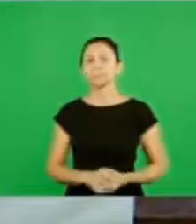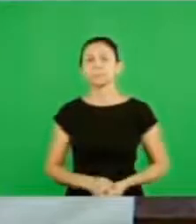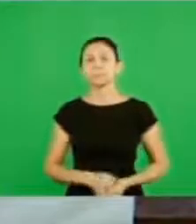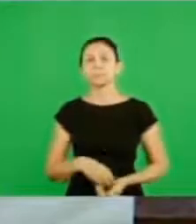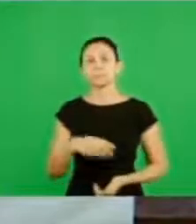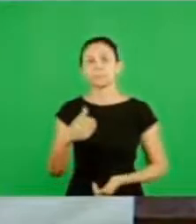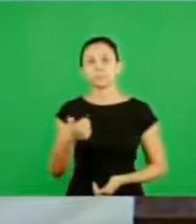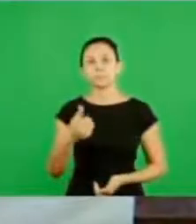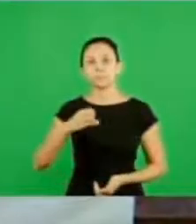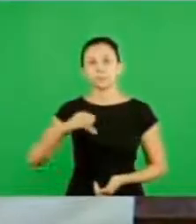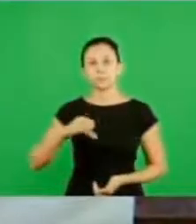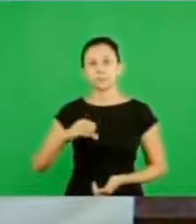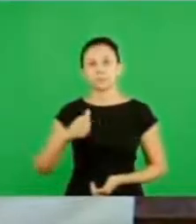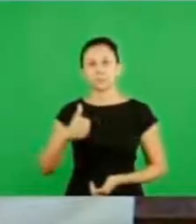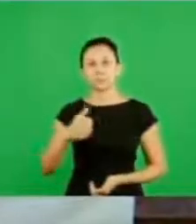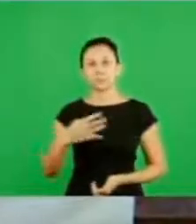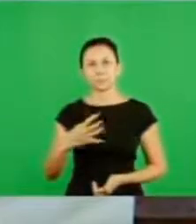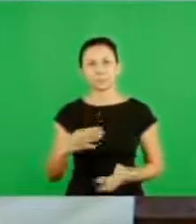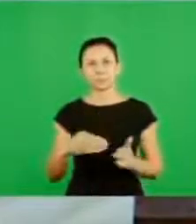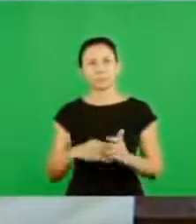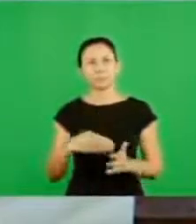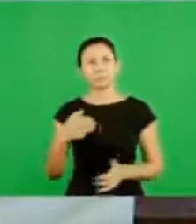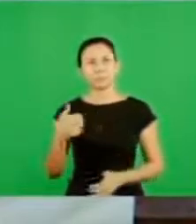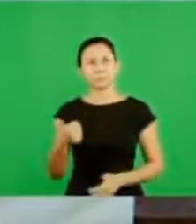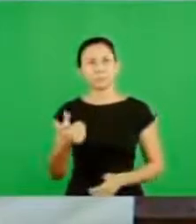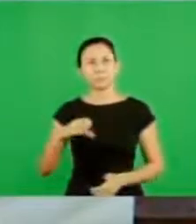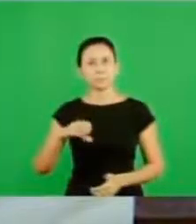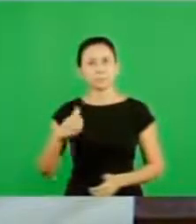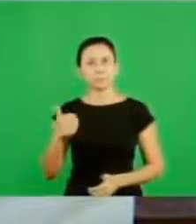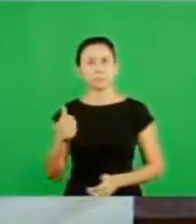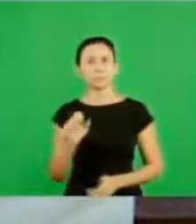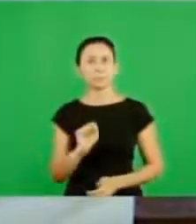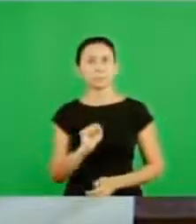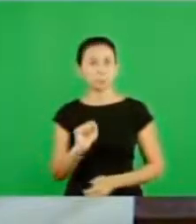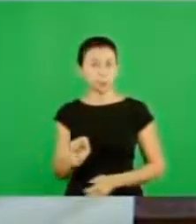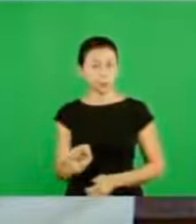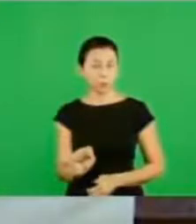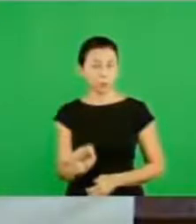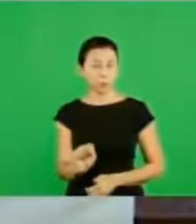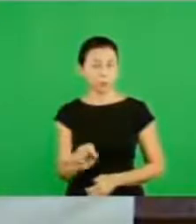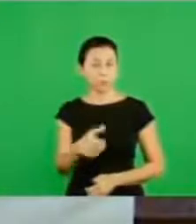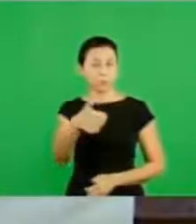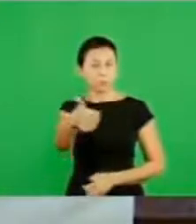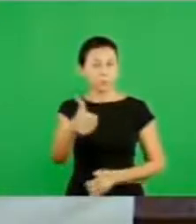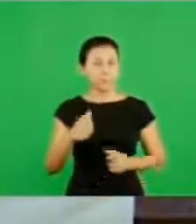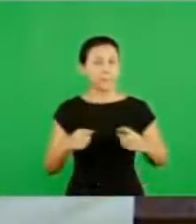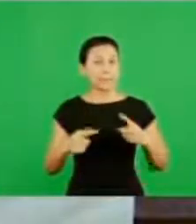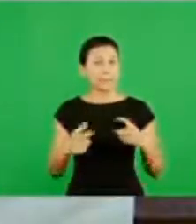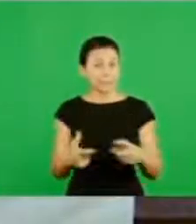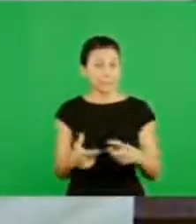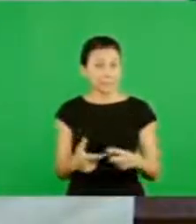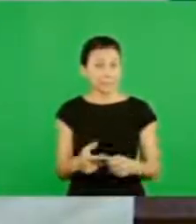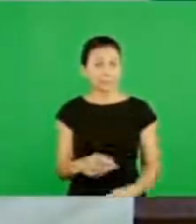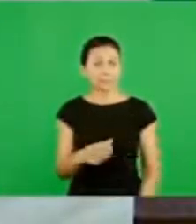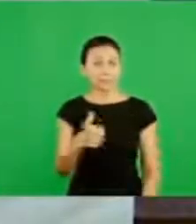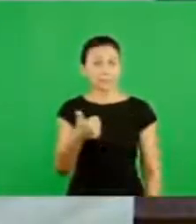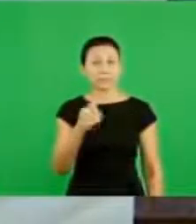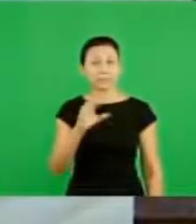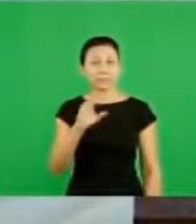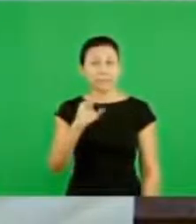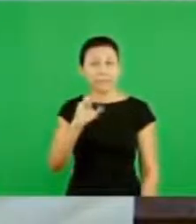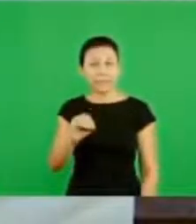results from the First World War. That was from 1914 to 1918. This First World War